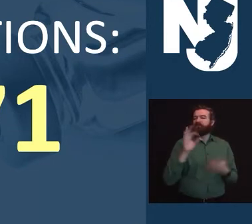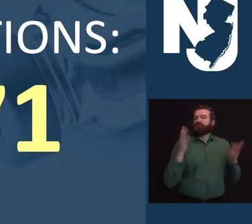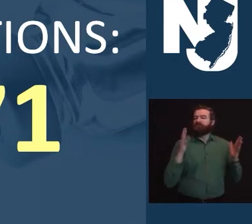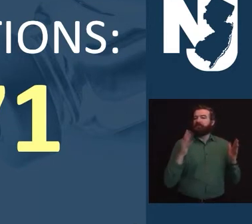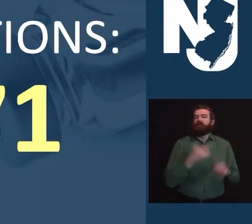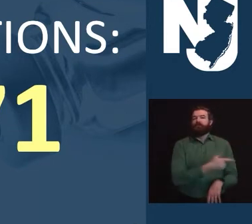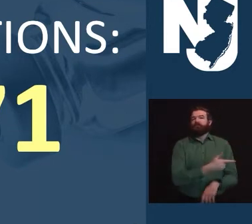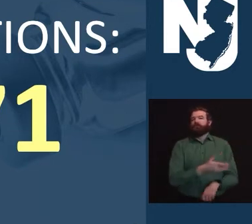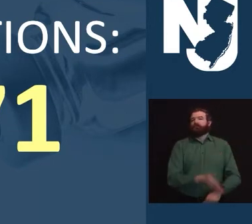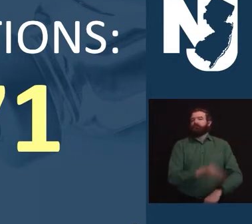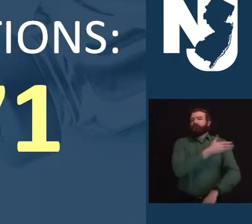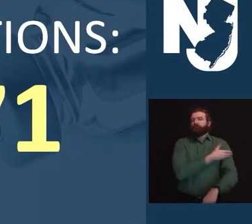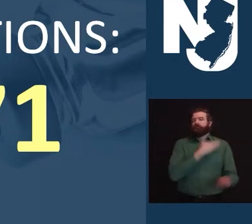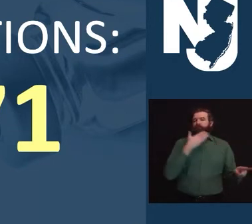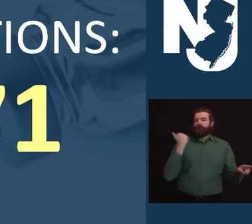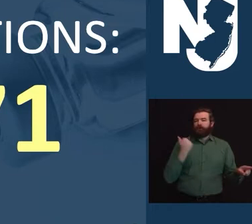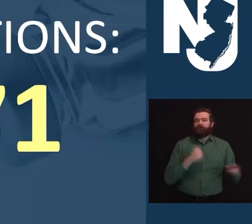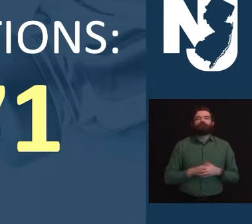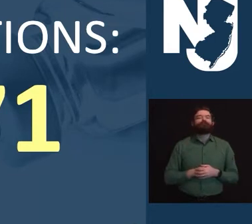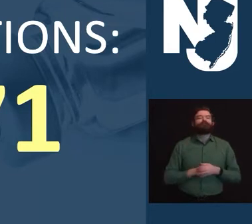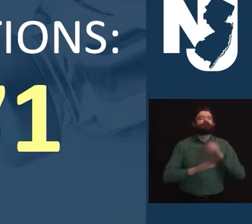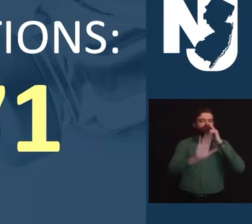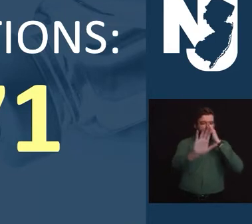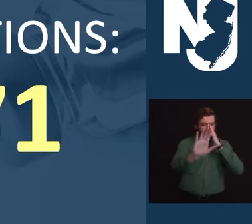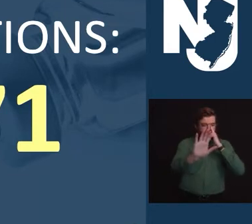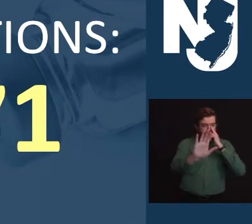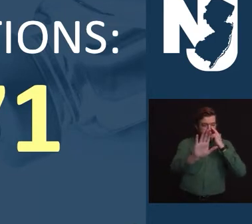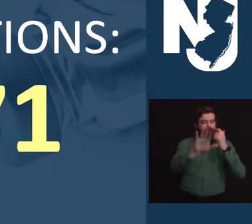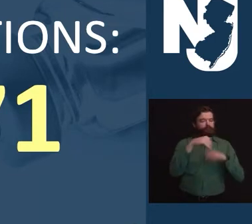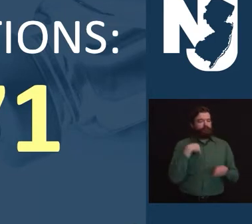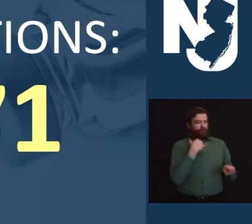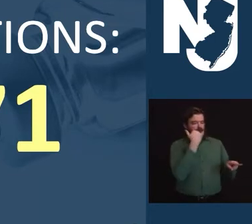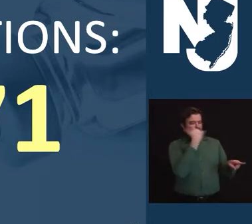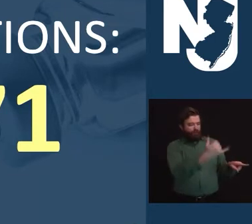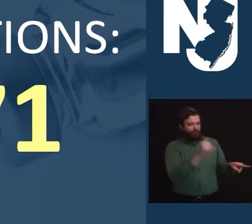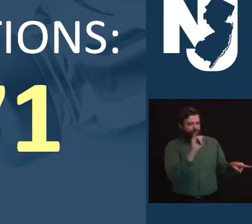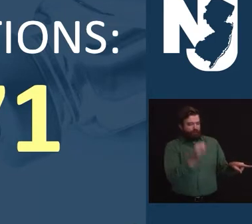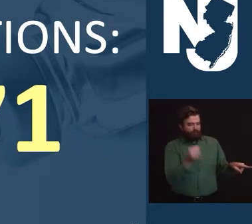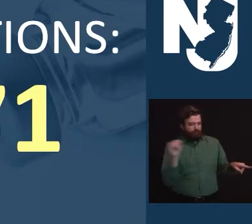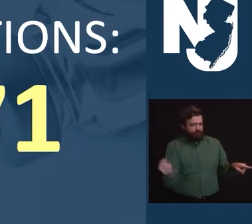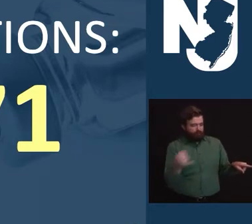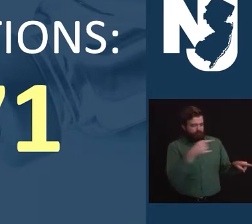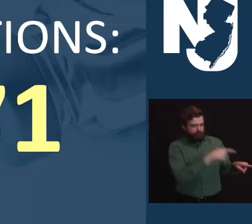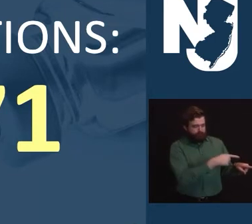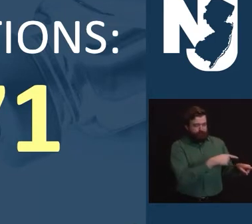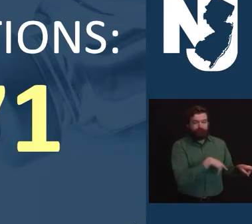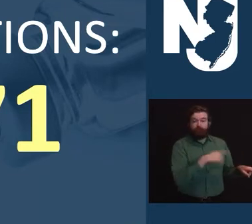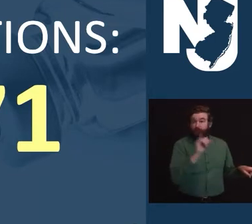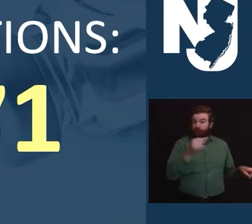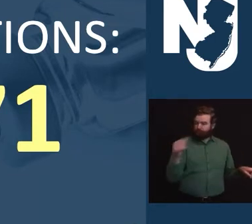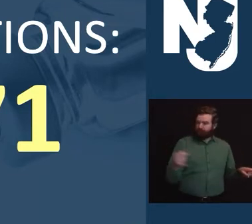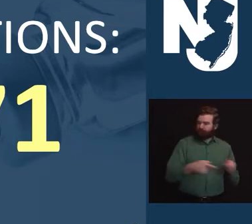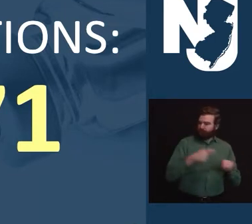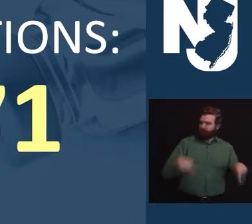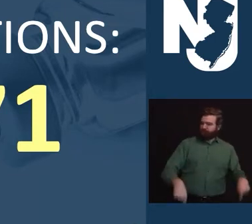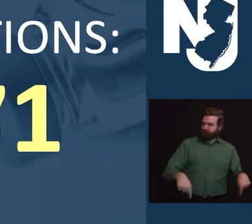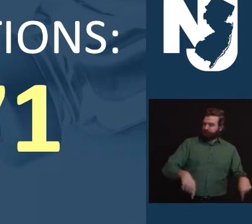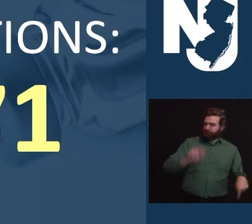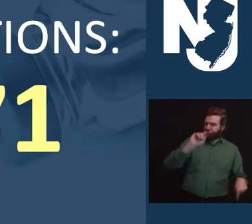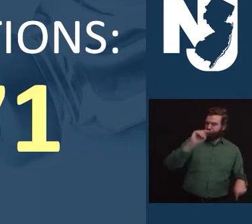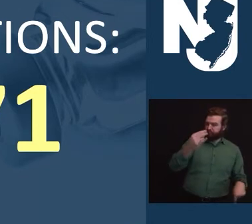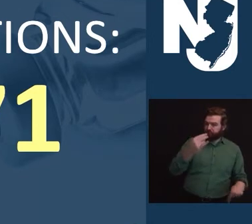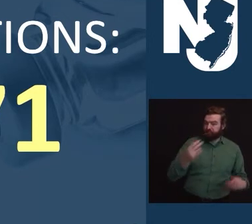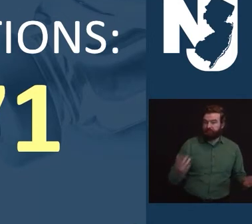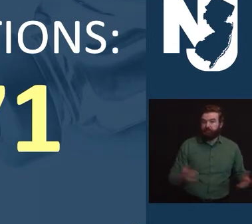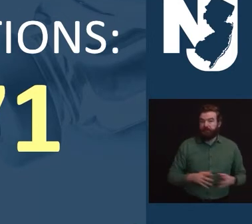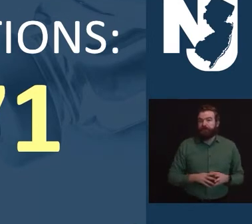very good call with Johnson & Johnson, by the way, an iconic New Jersey firm, with their CEO and friend of ours, Alex